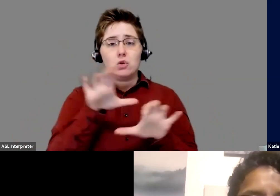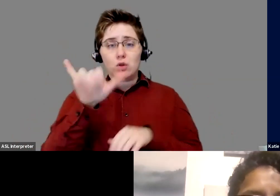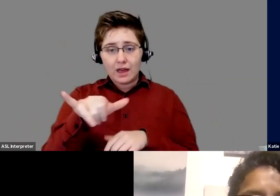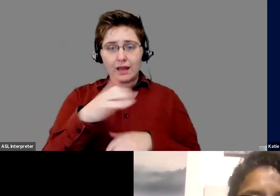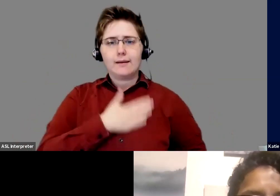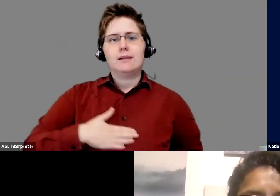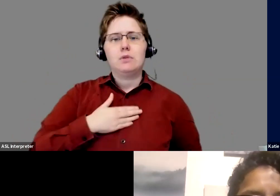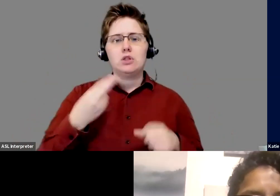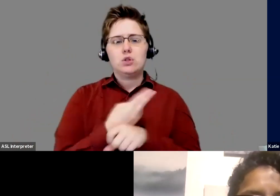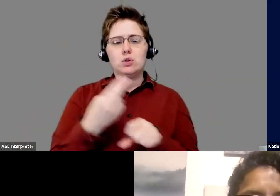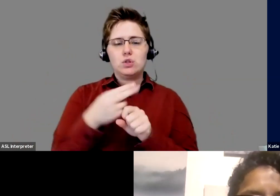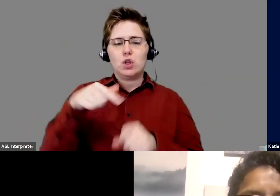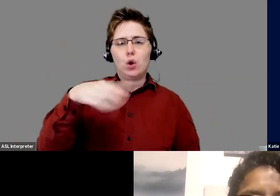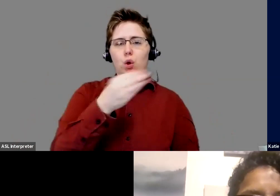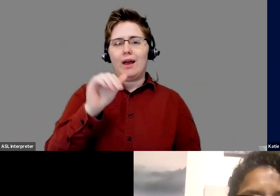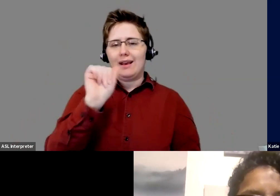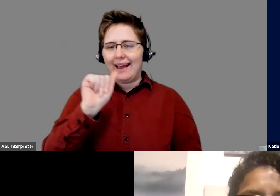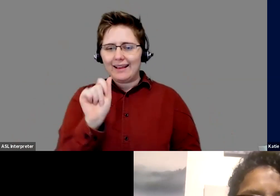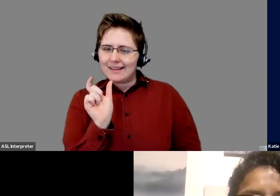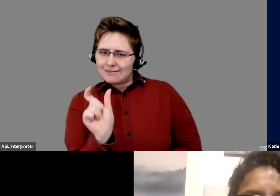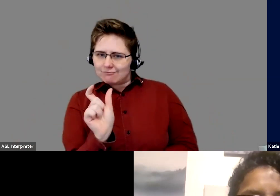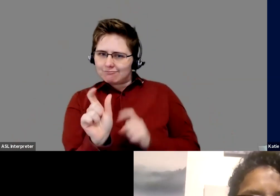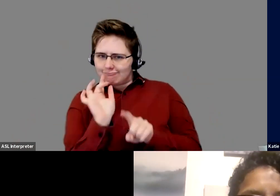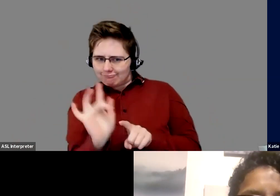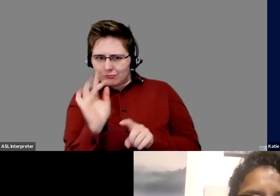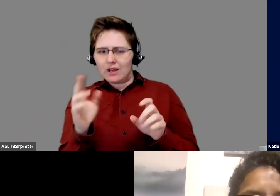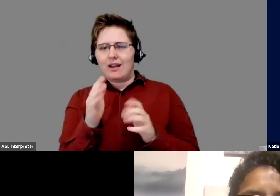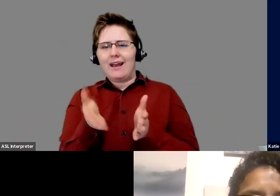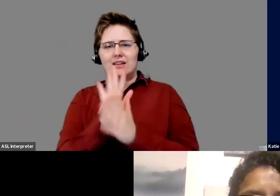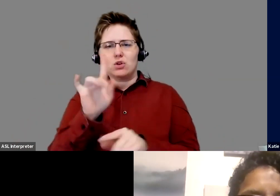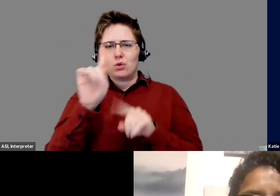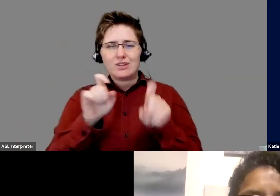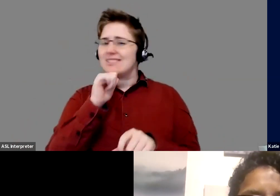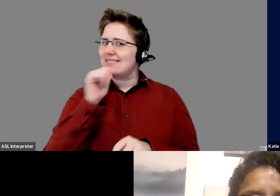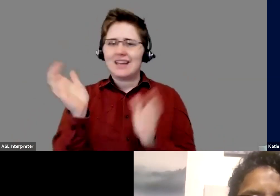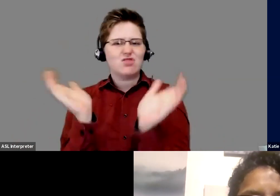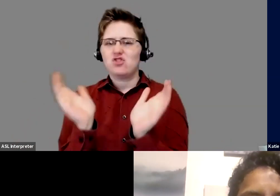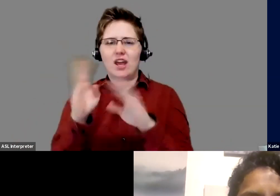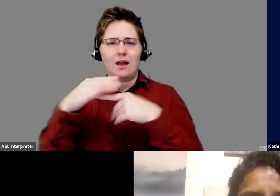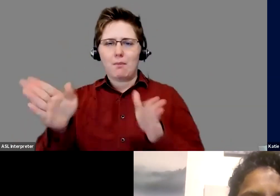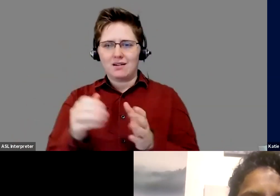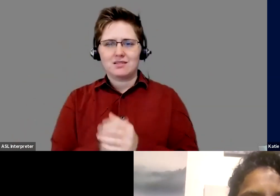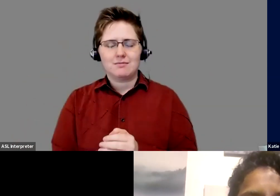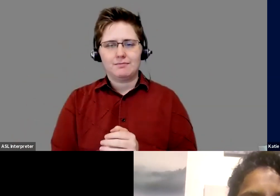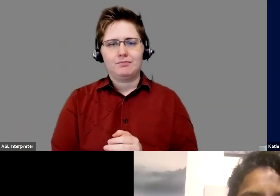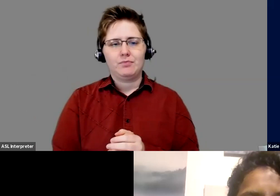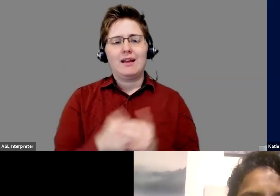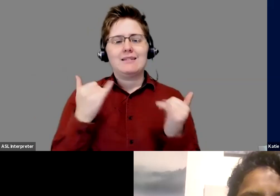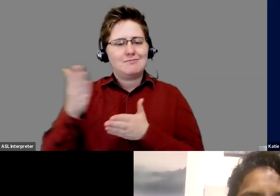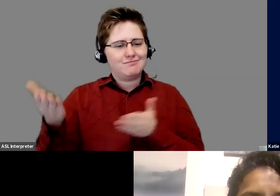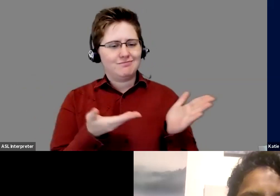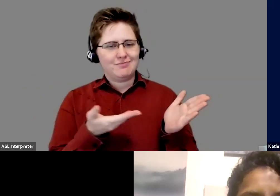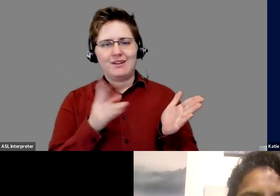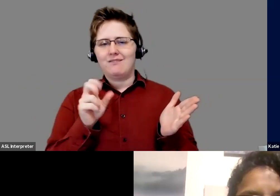ask that you use the Q&A tab to ask your questions as opposed to the chat box. And now I would like to introduce Valerie